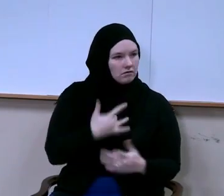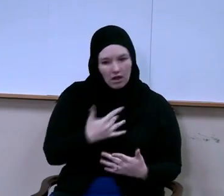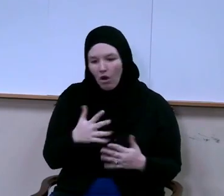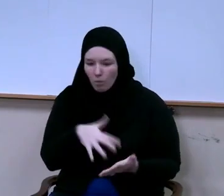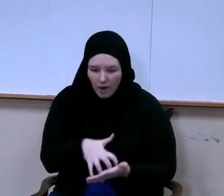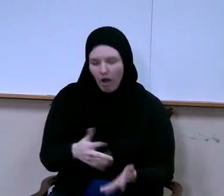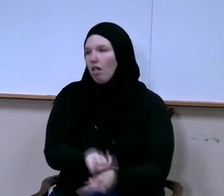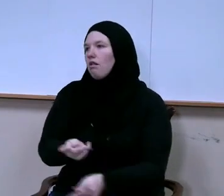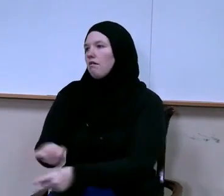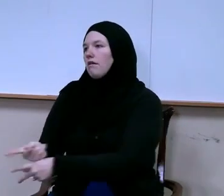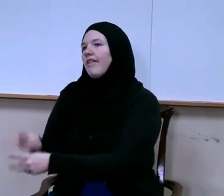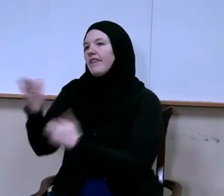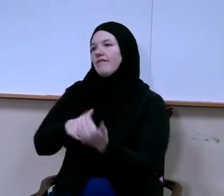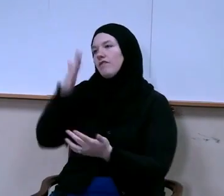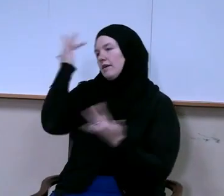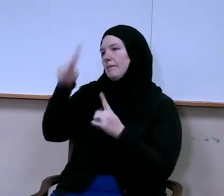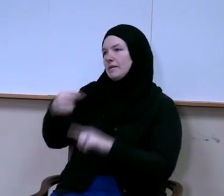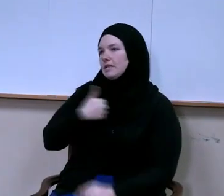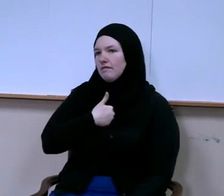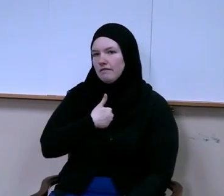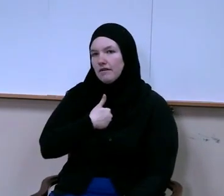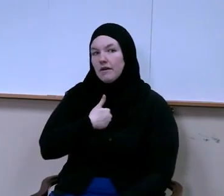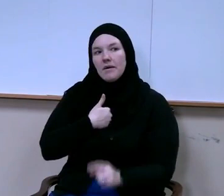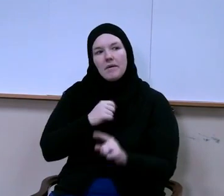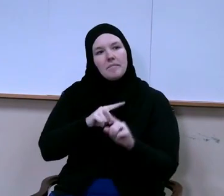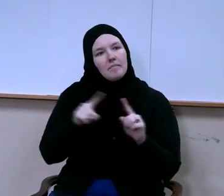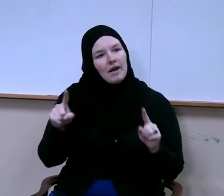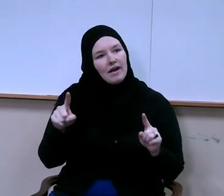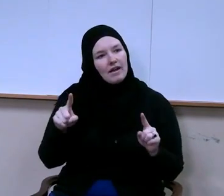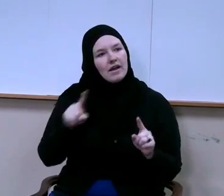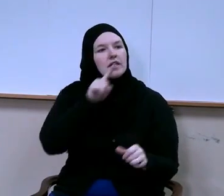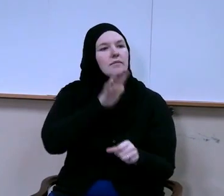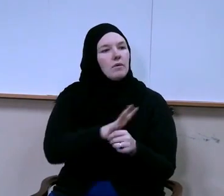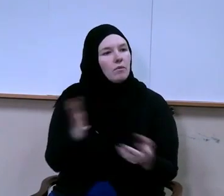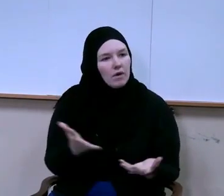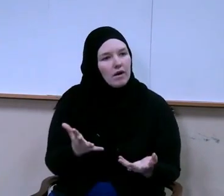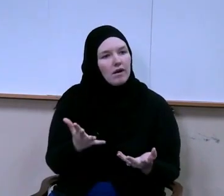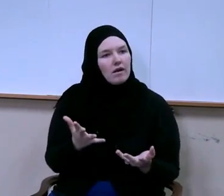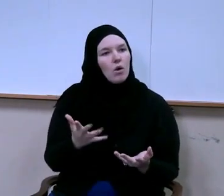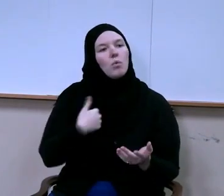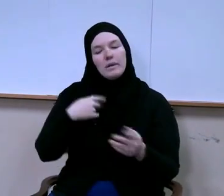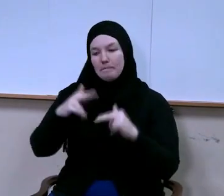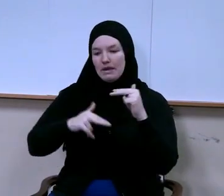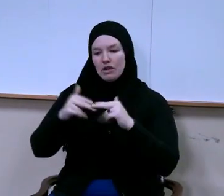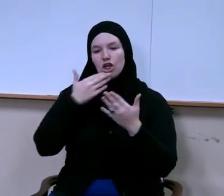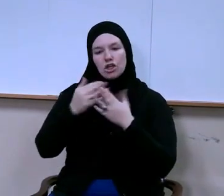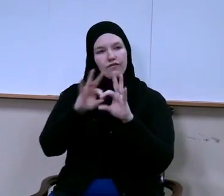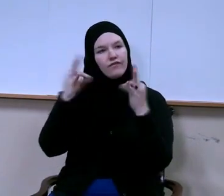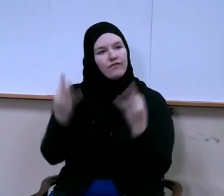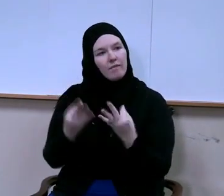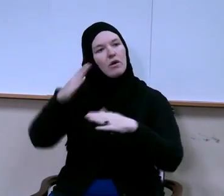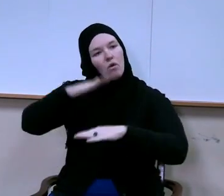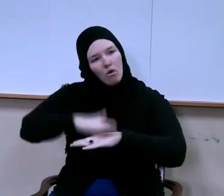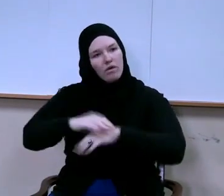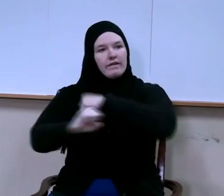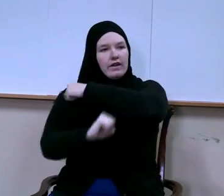responsibility and making good on our promise that we build this family on the foundation of the Quran and